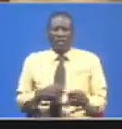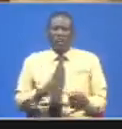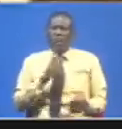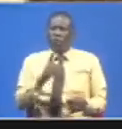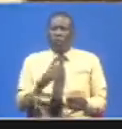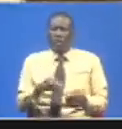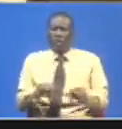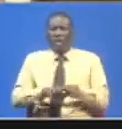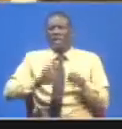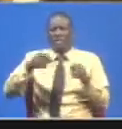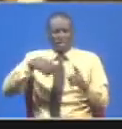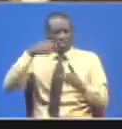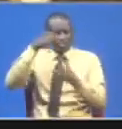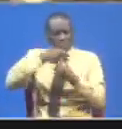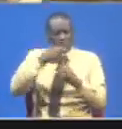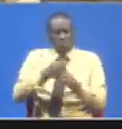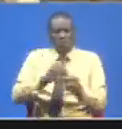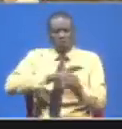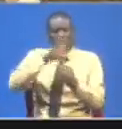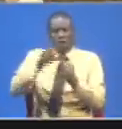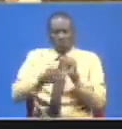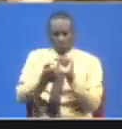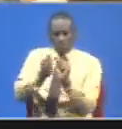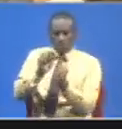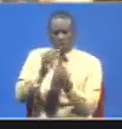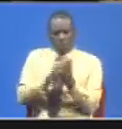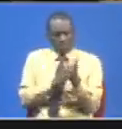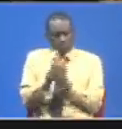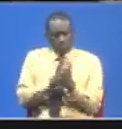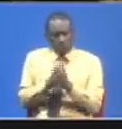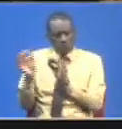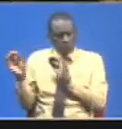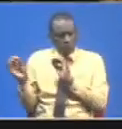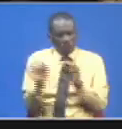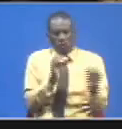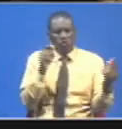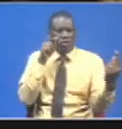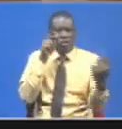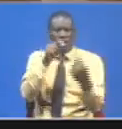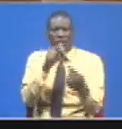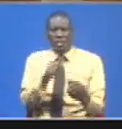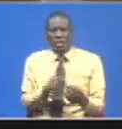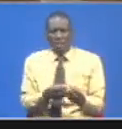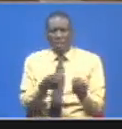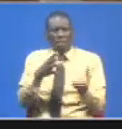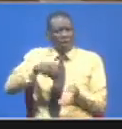as Kenya pushes forward with curriculum reform and ambitious transition targets, too many